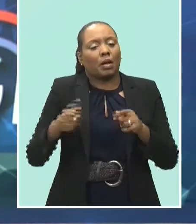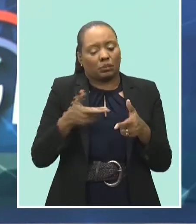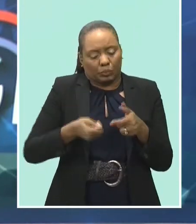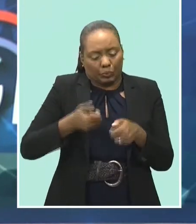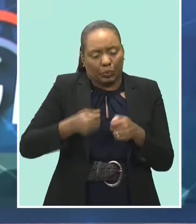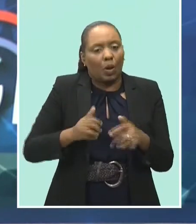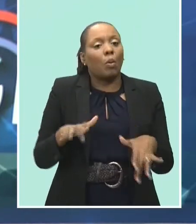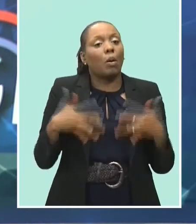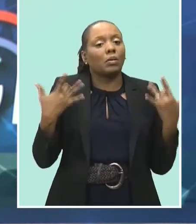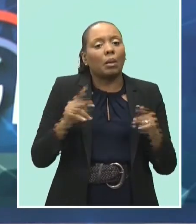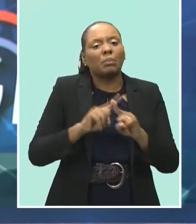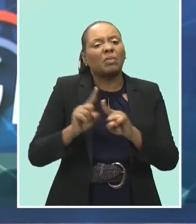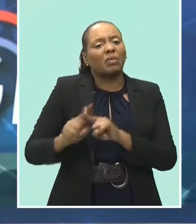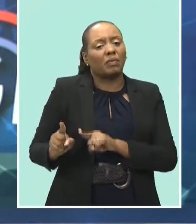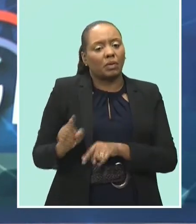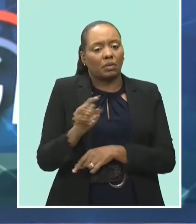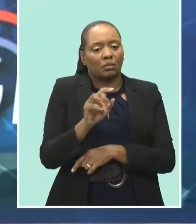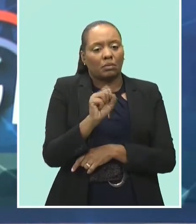social media.